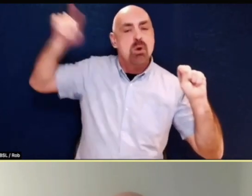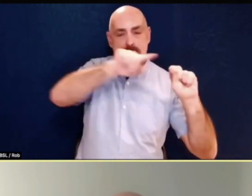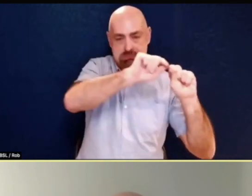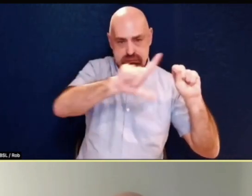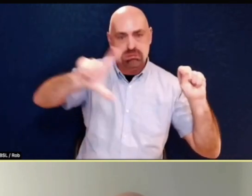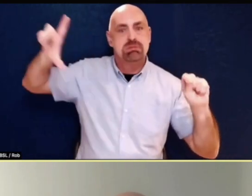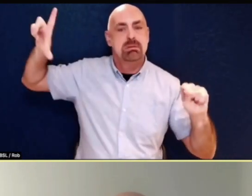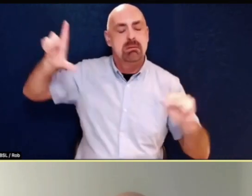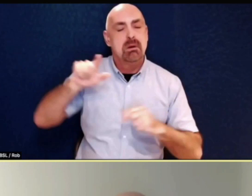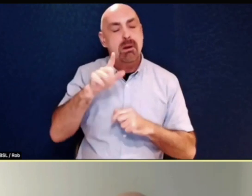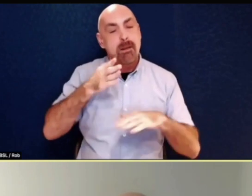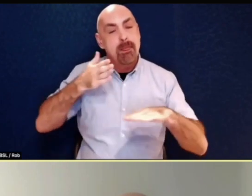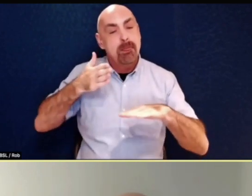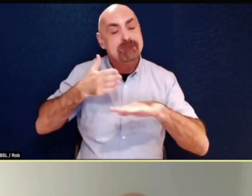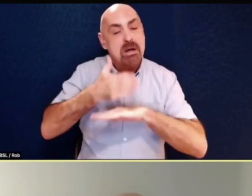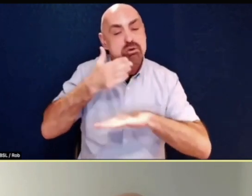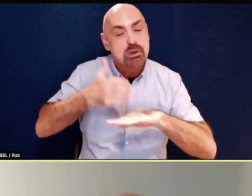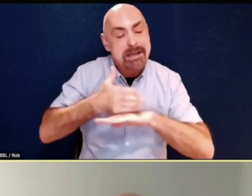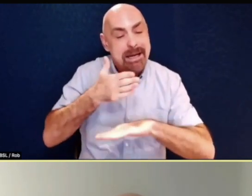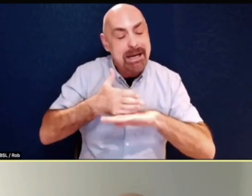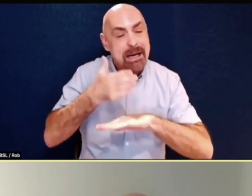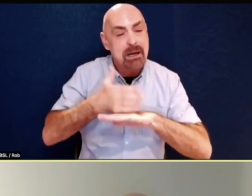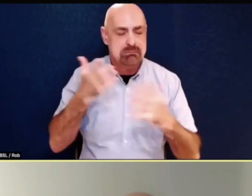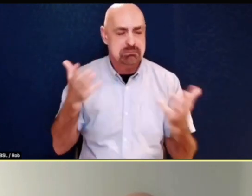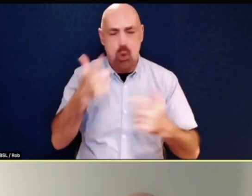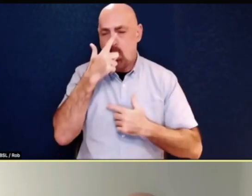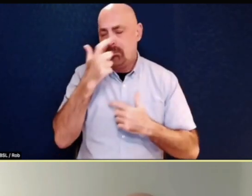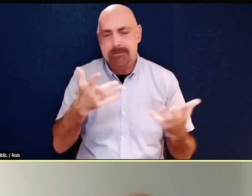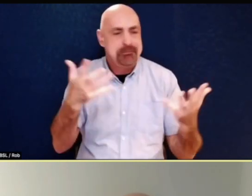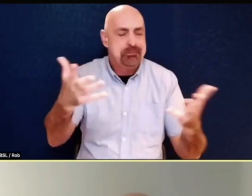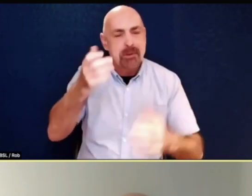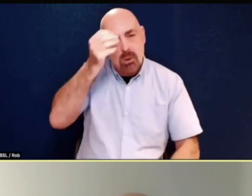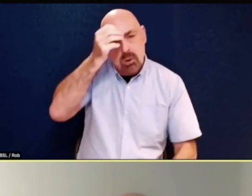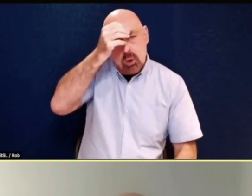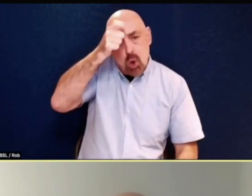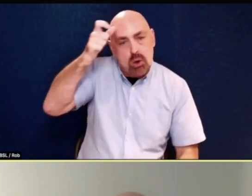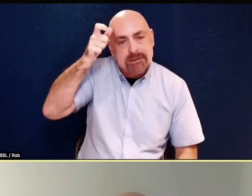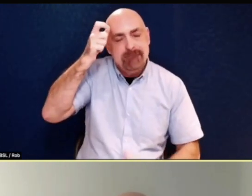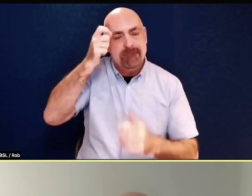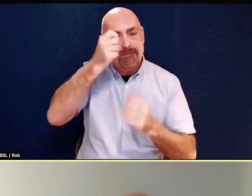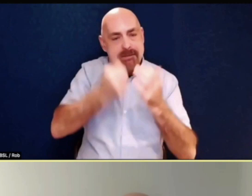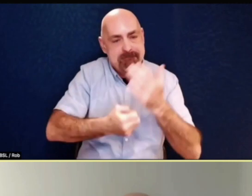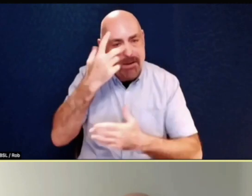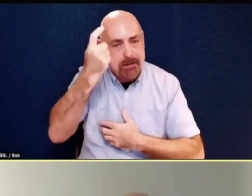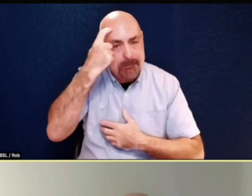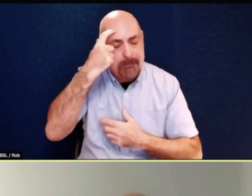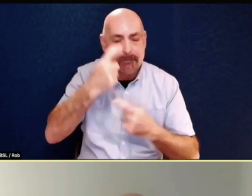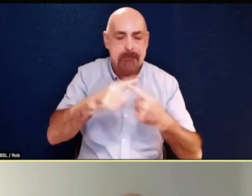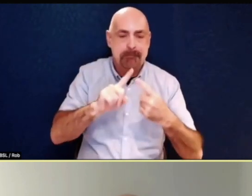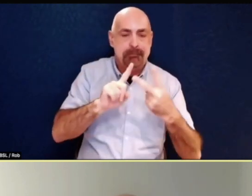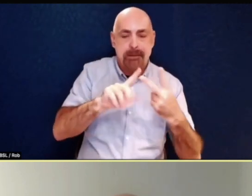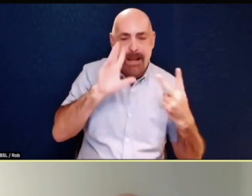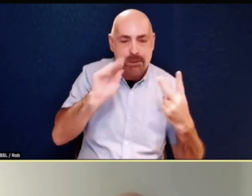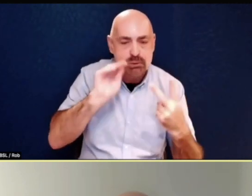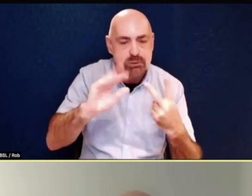say, the functioning can be a range of different, can be thinking about cognitive development, can be thinking about their educational